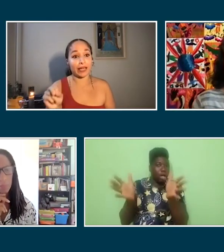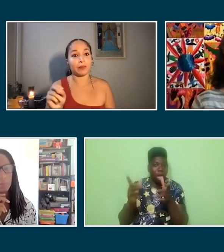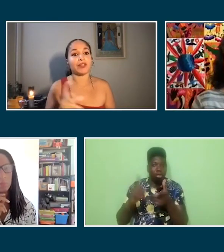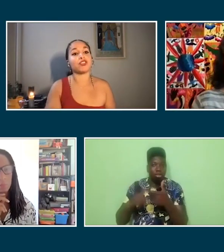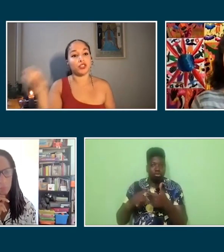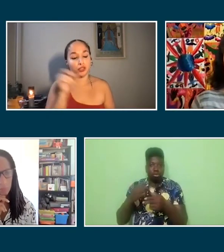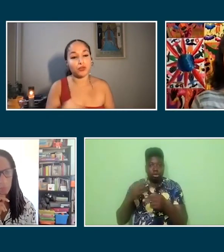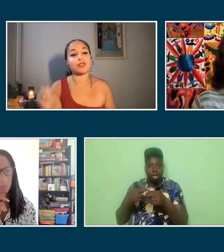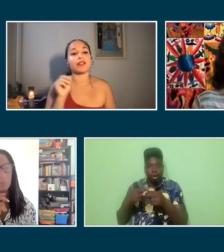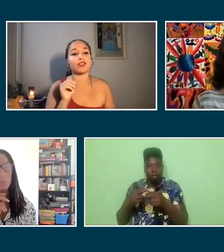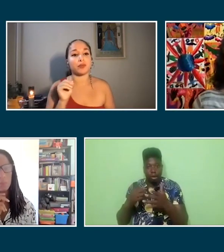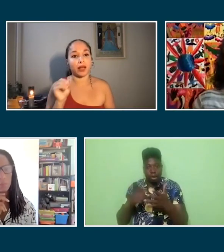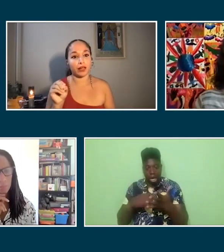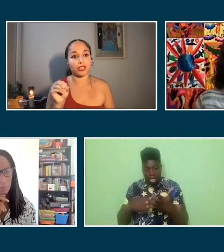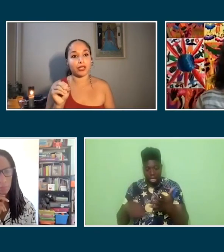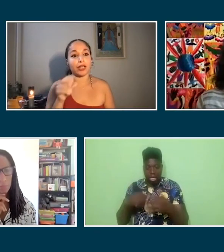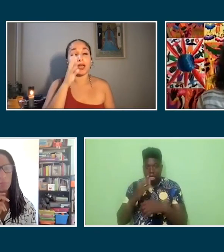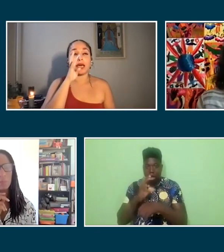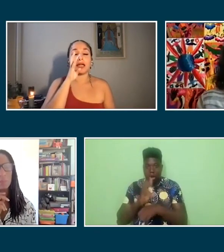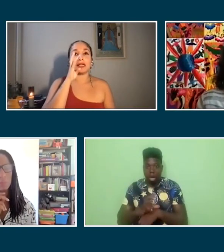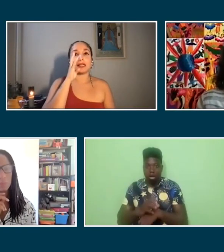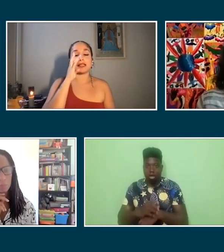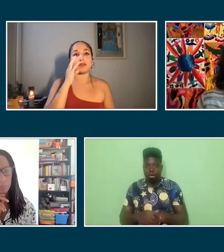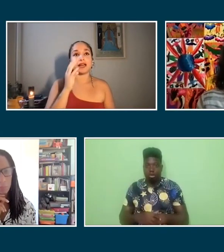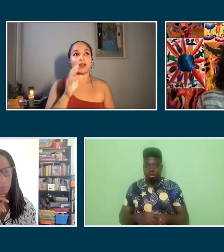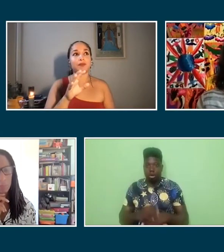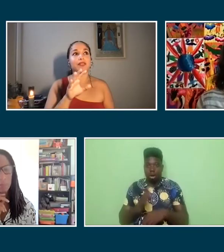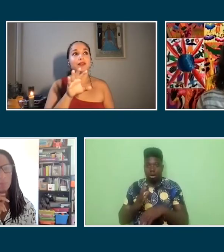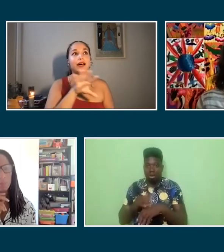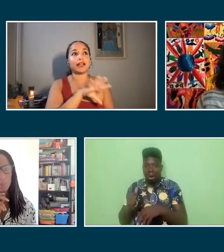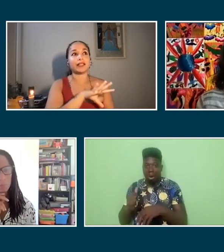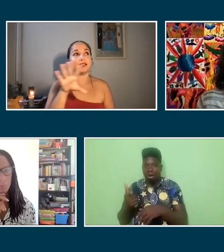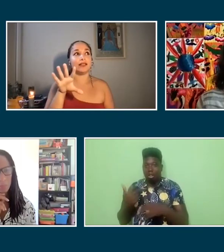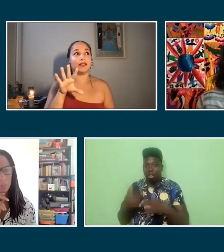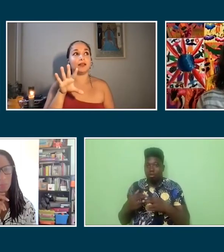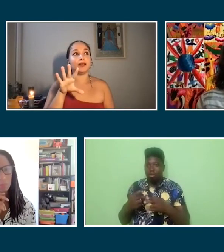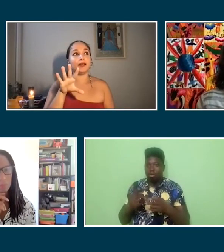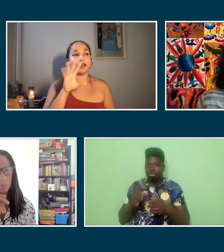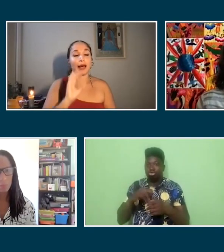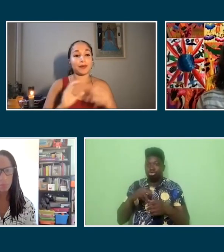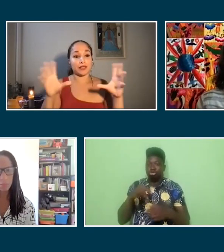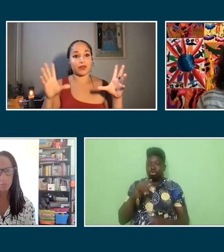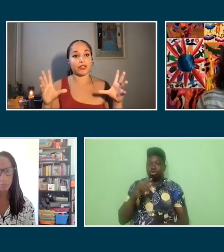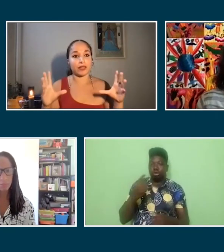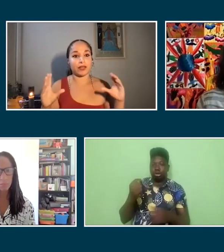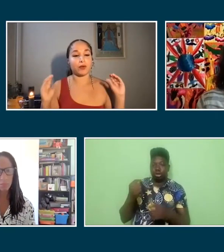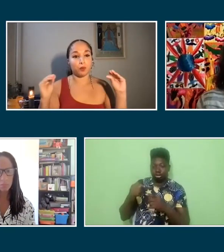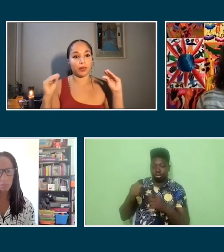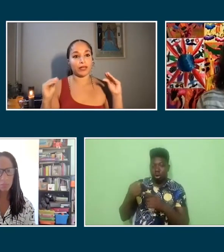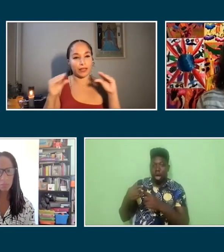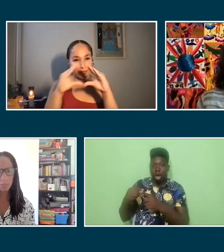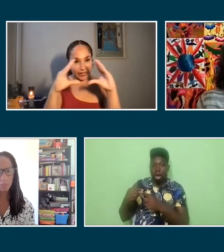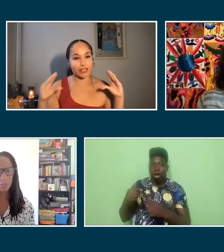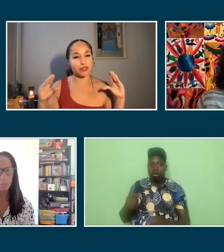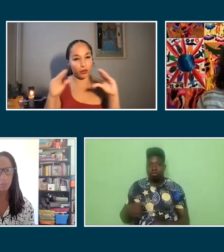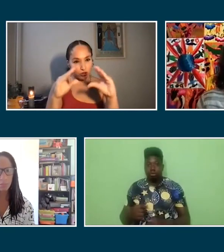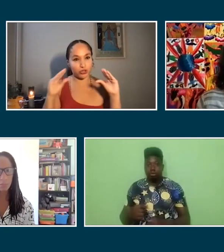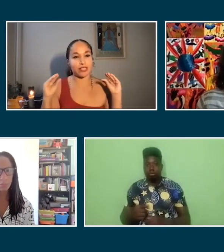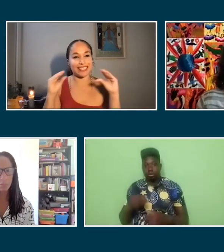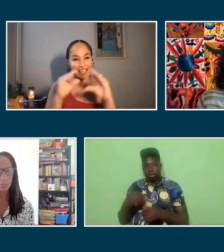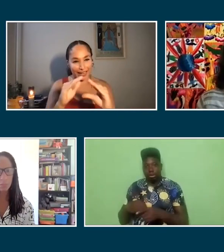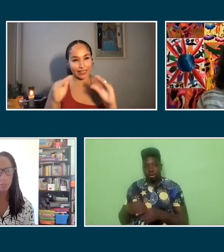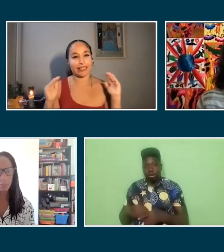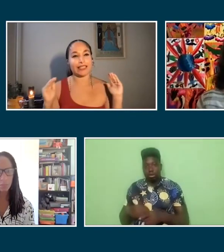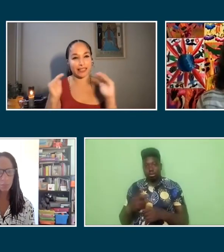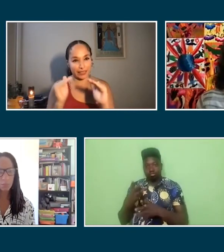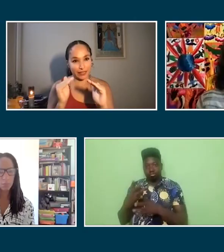to call it by name and to use that terminology. And I think sometimes that's in an absence of understanding what